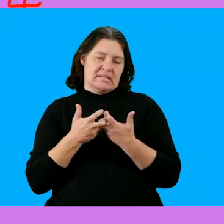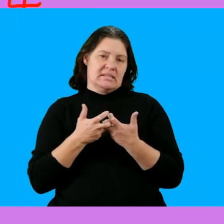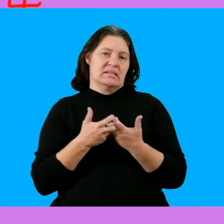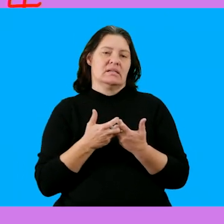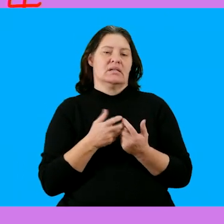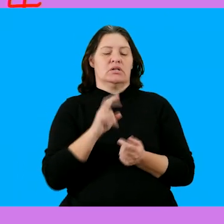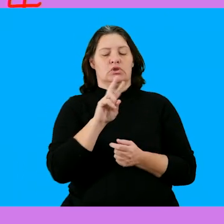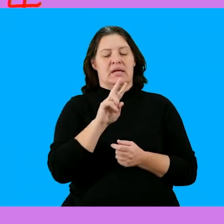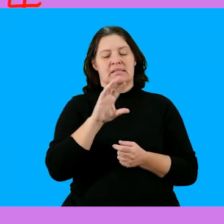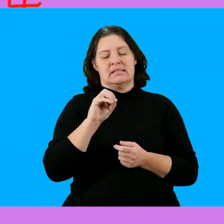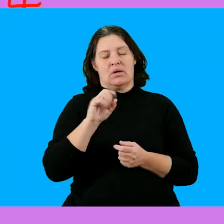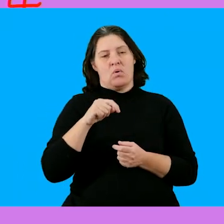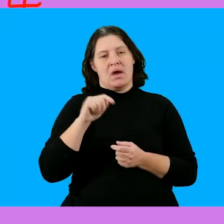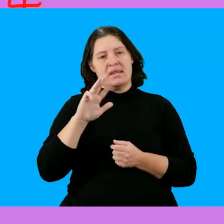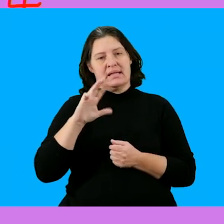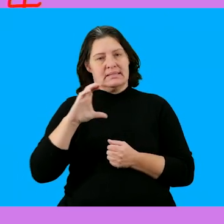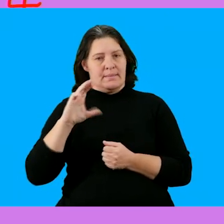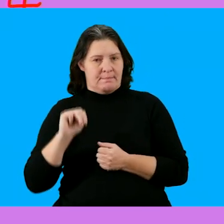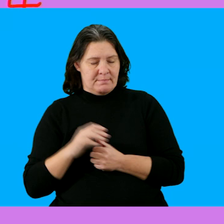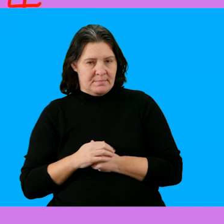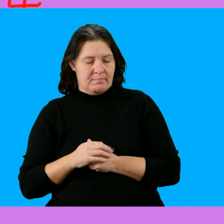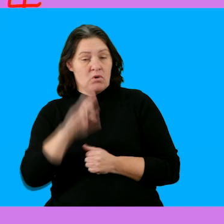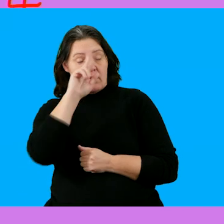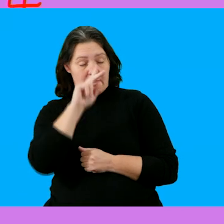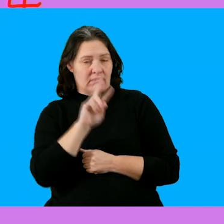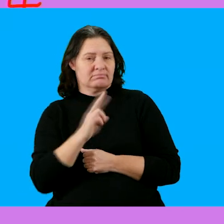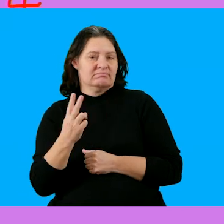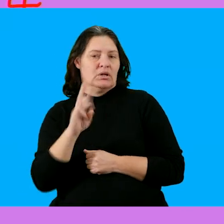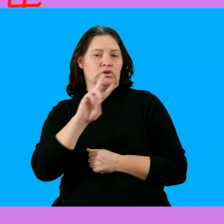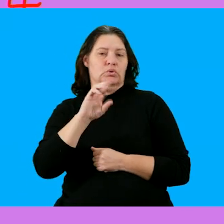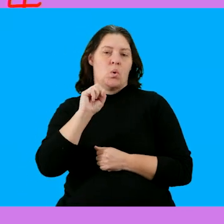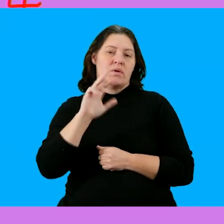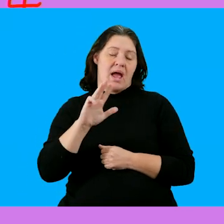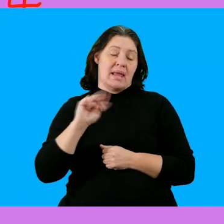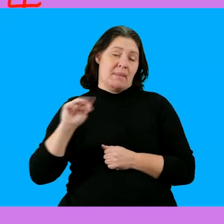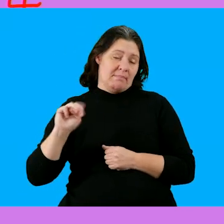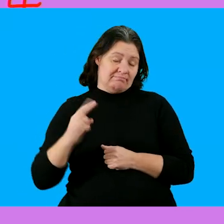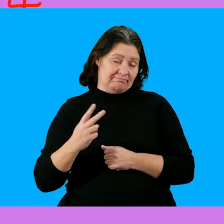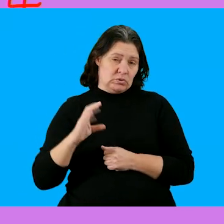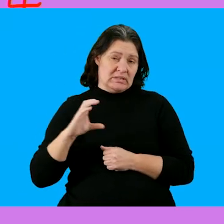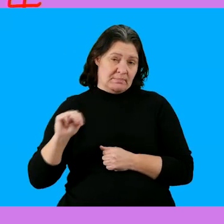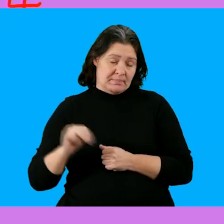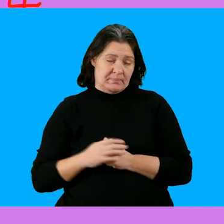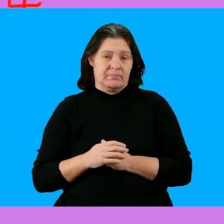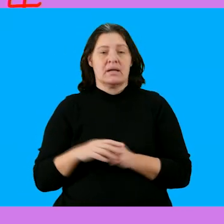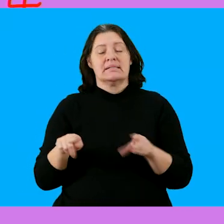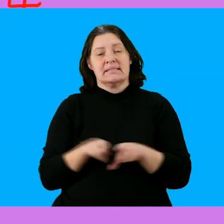fits onto 20.9 centimeters. And remember, I converted to 209 millimeters.